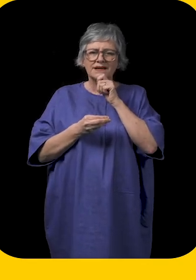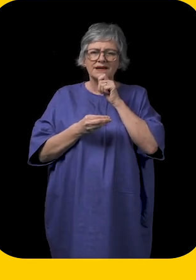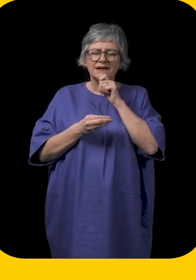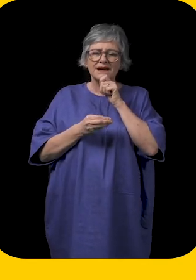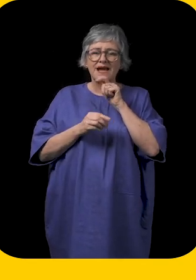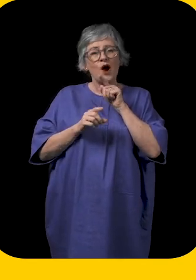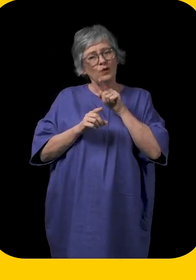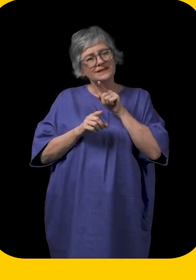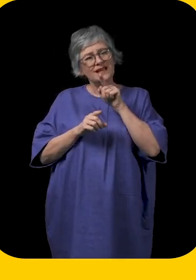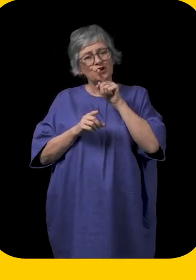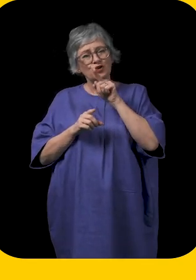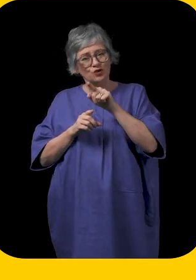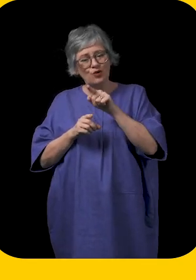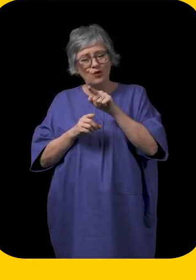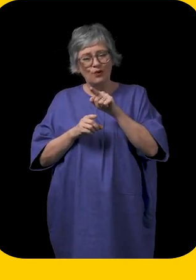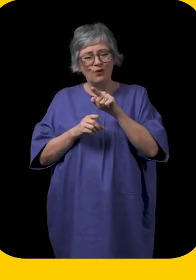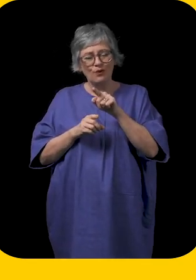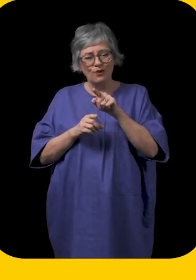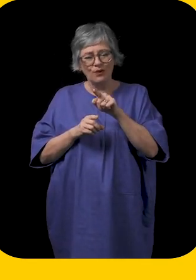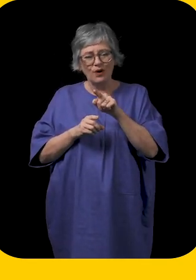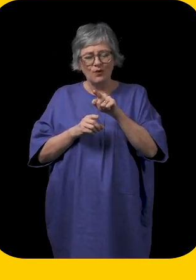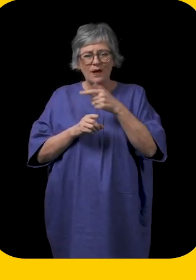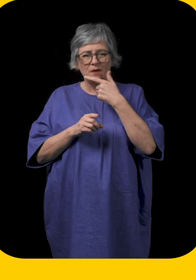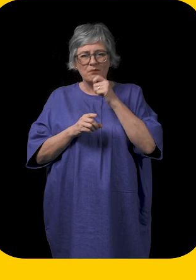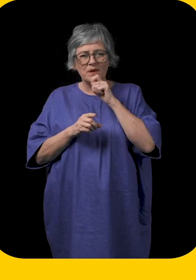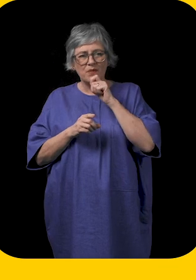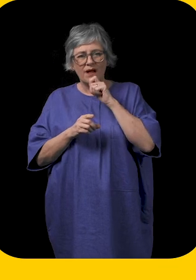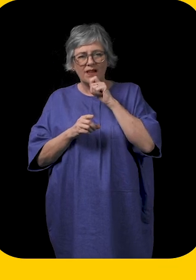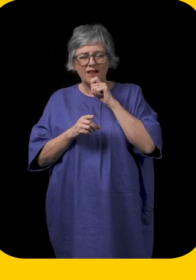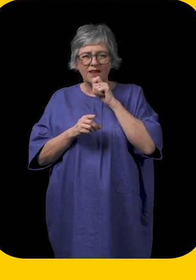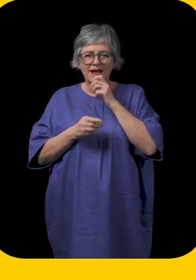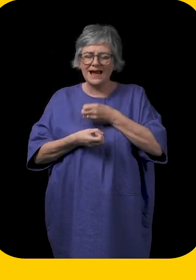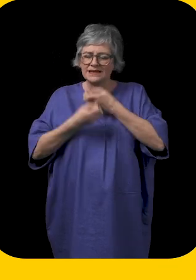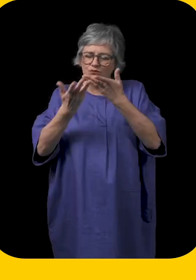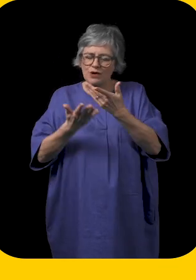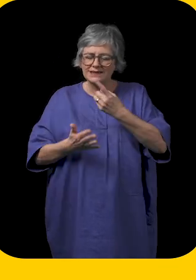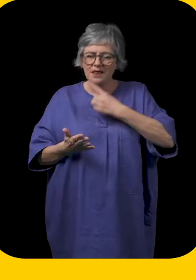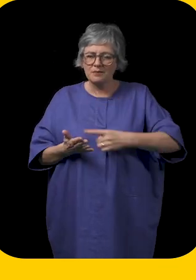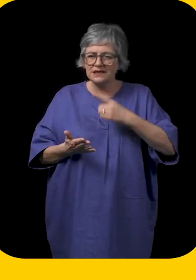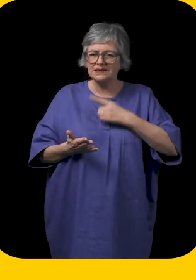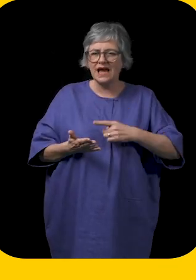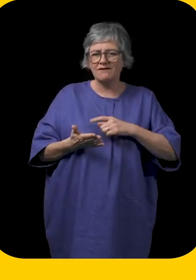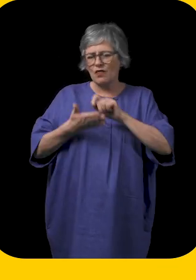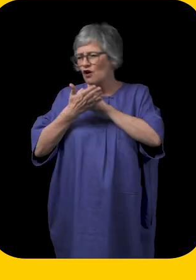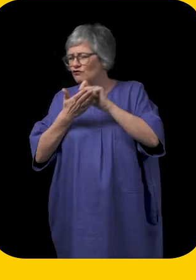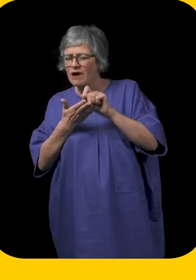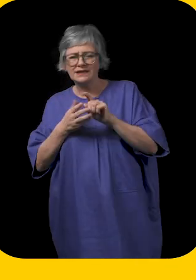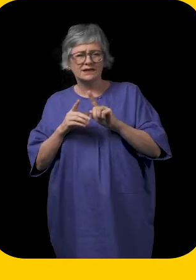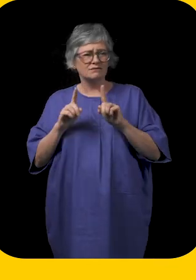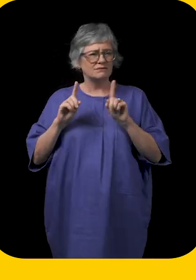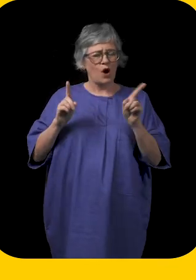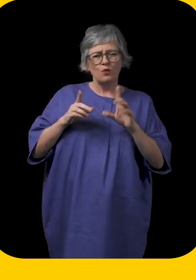people sort of like, I want to say you do you, which isn't quite right, but where it's people like really